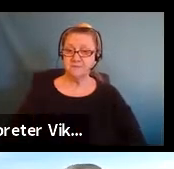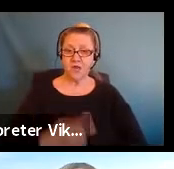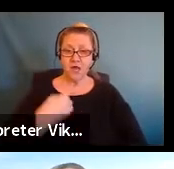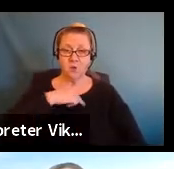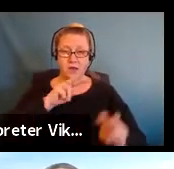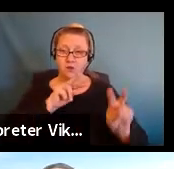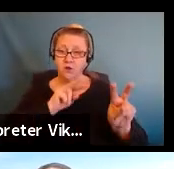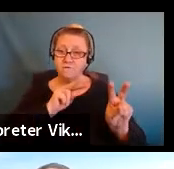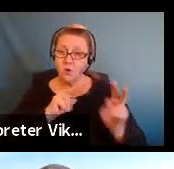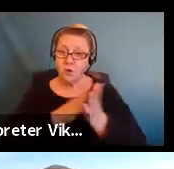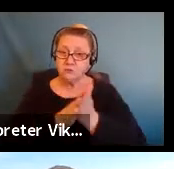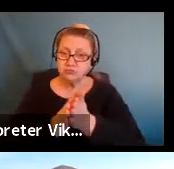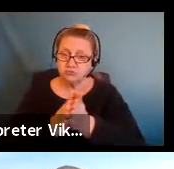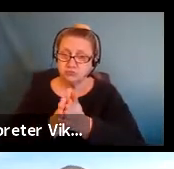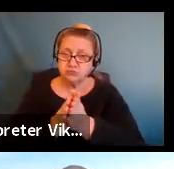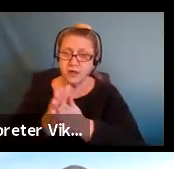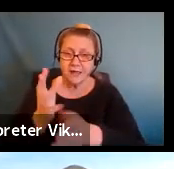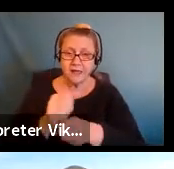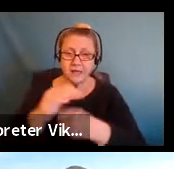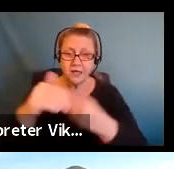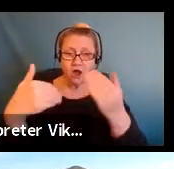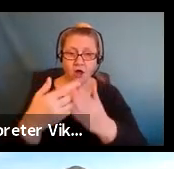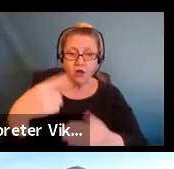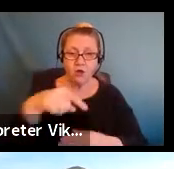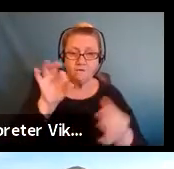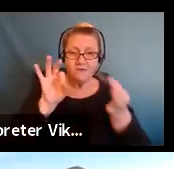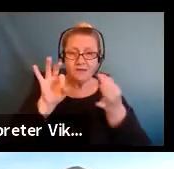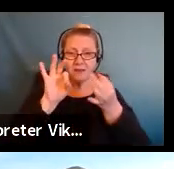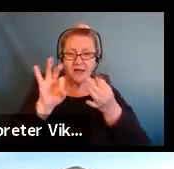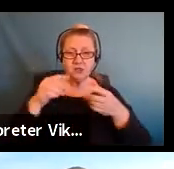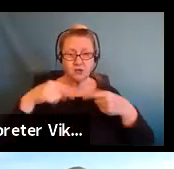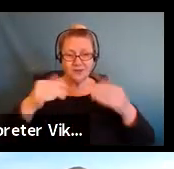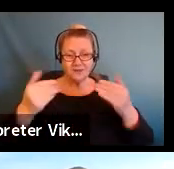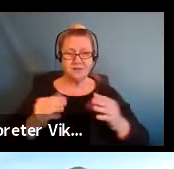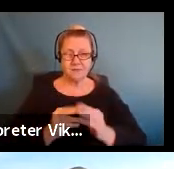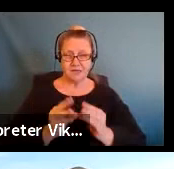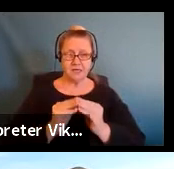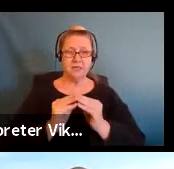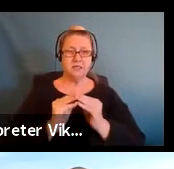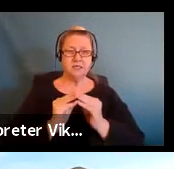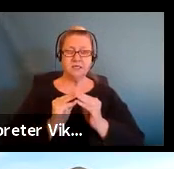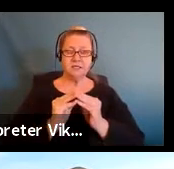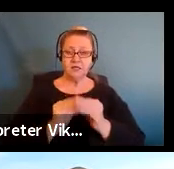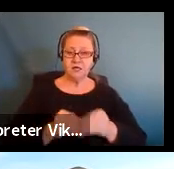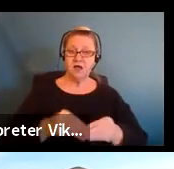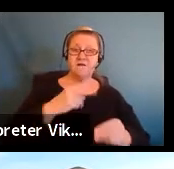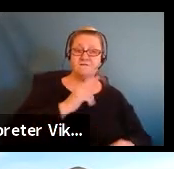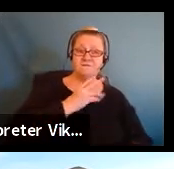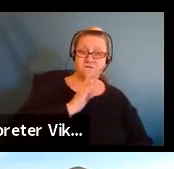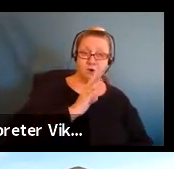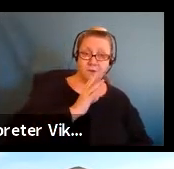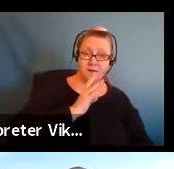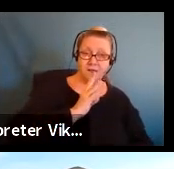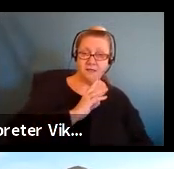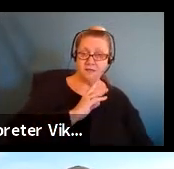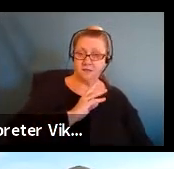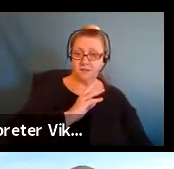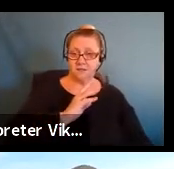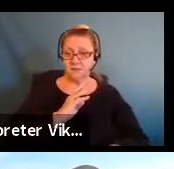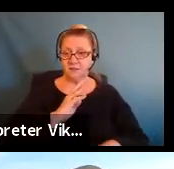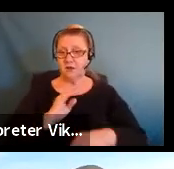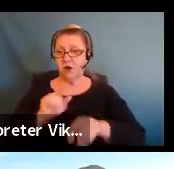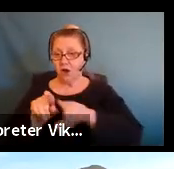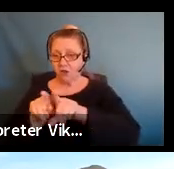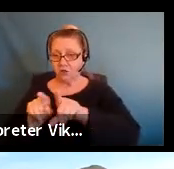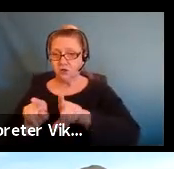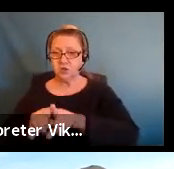to receiving everyone's feedback throughout this meeting, both verbally as time allows and